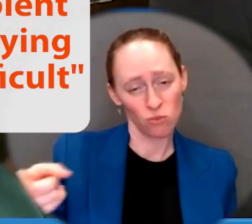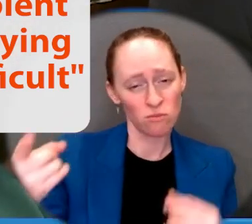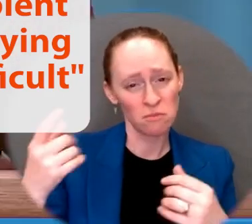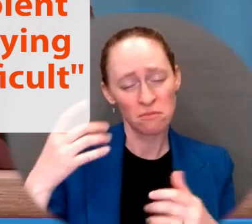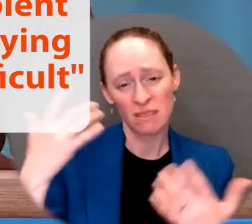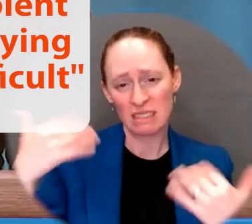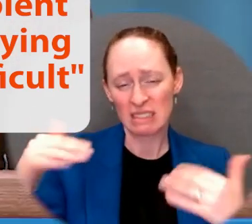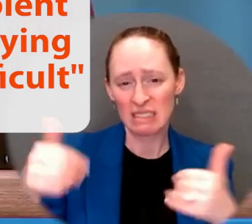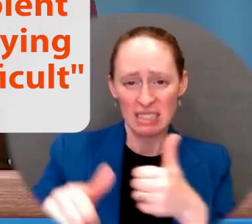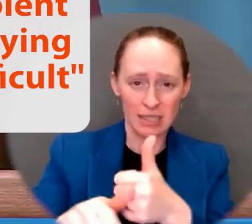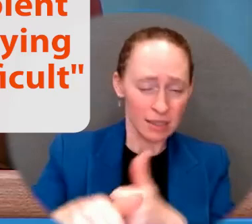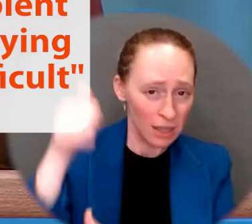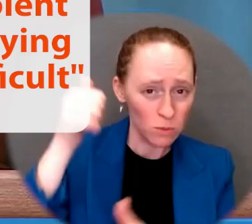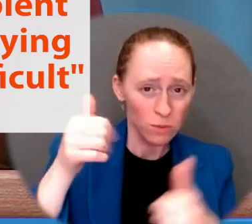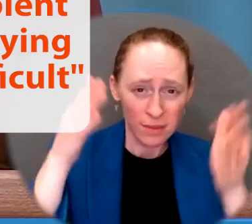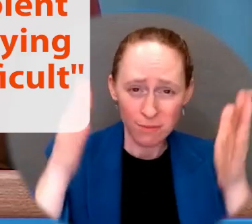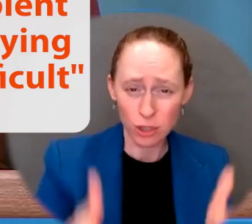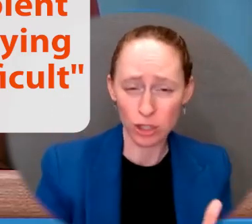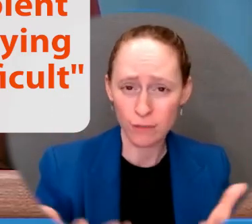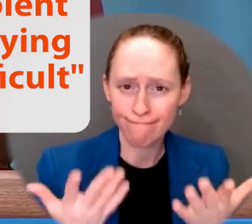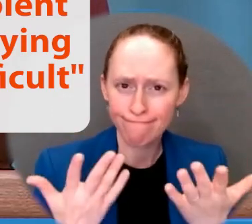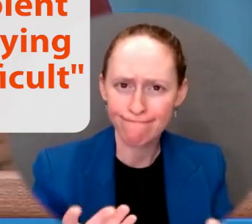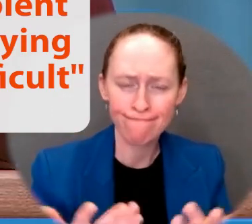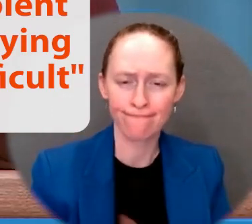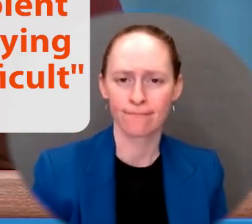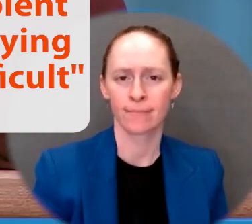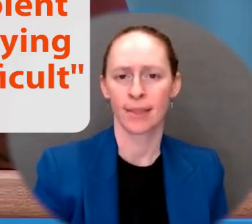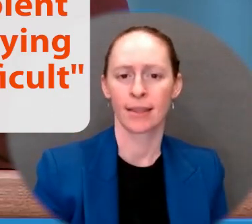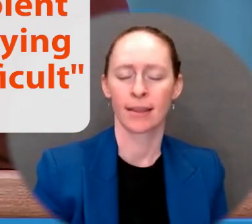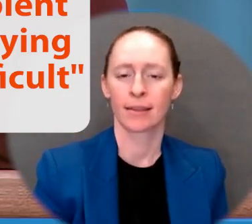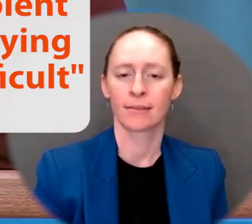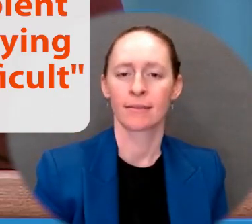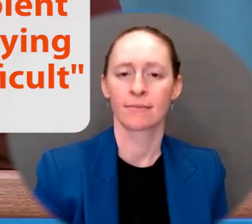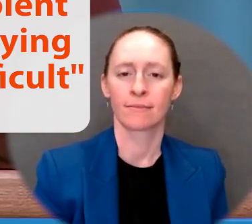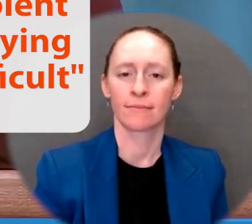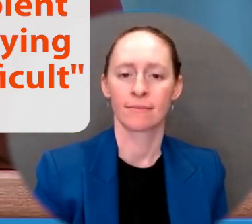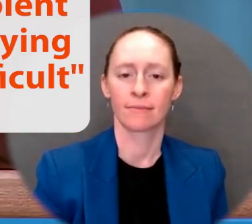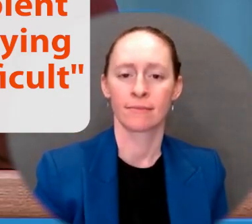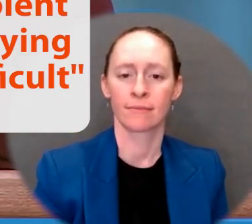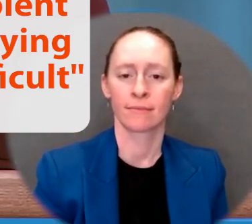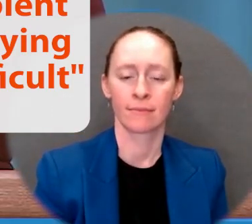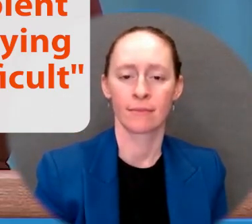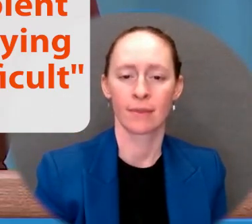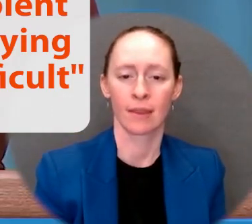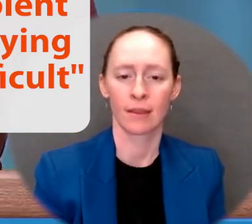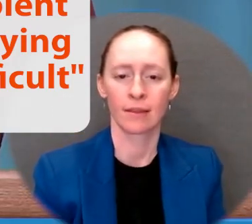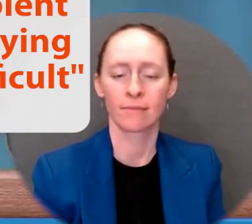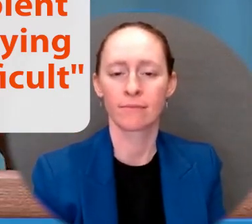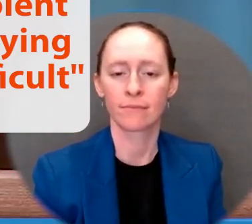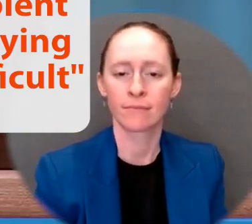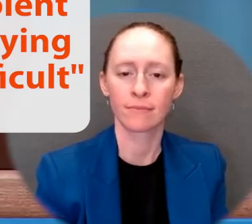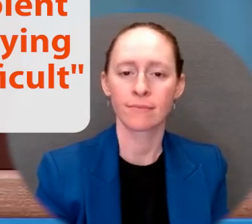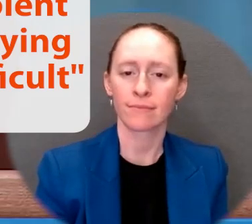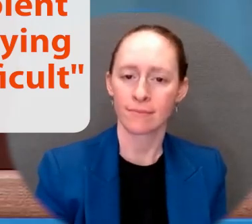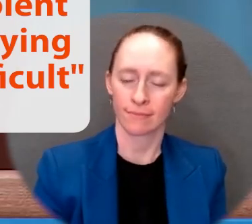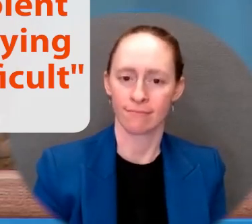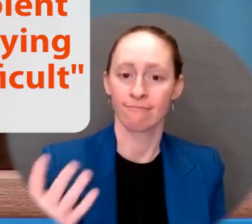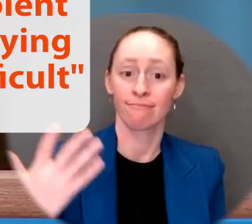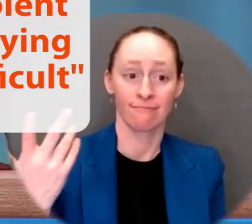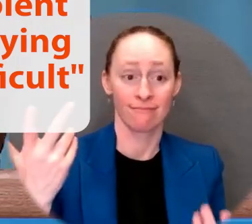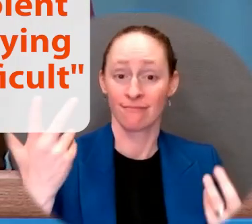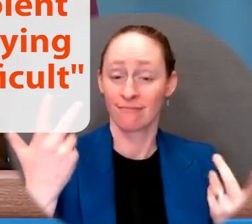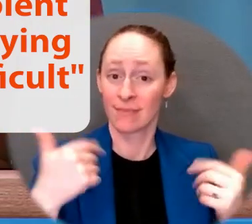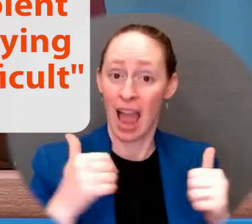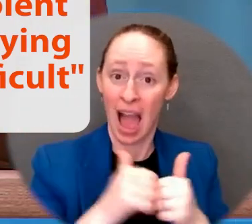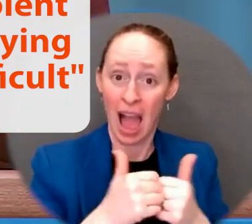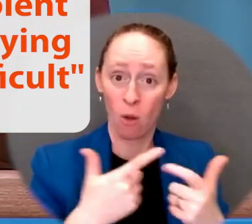look, negotiations for release of wrongful detainees are often very difficult. That's just a reality. In part because of the price that